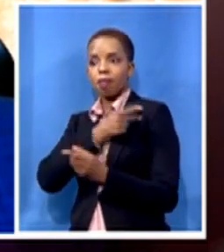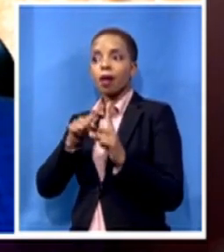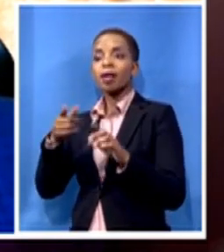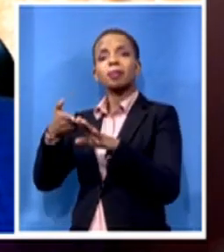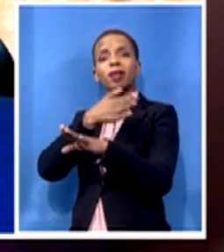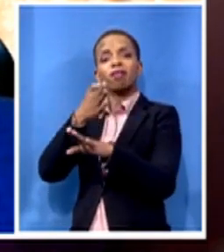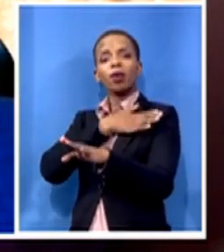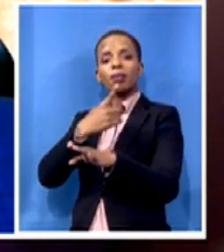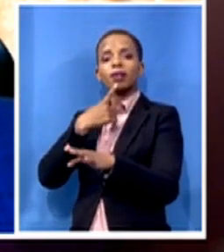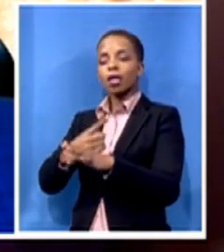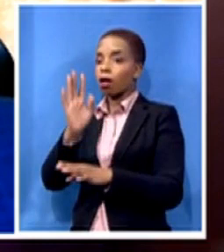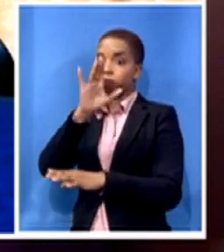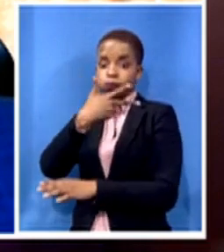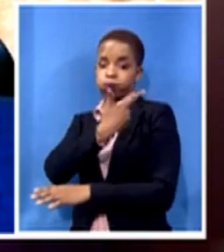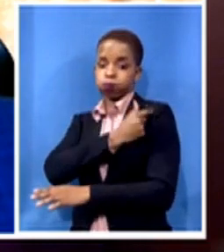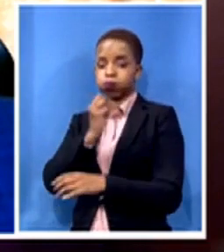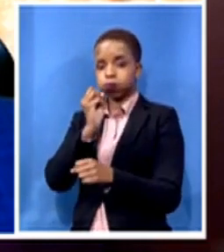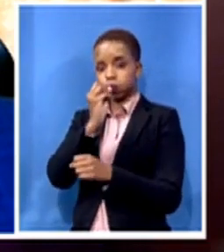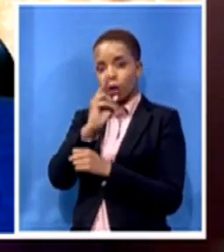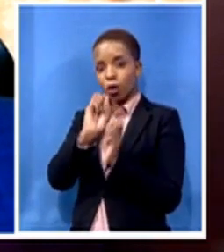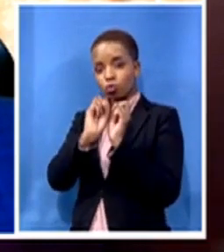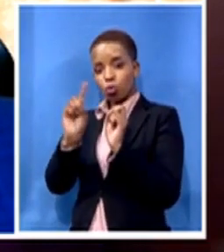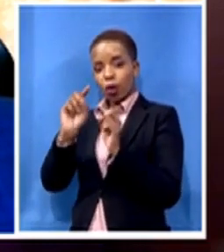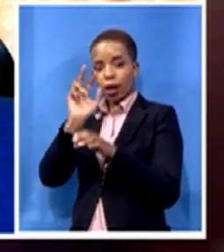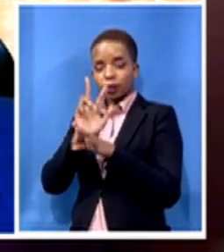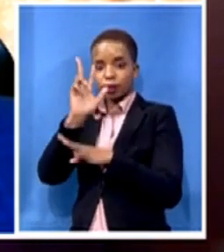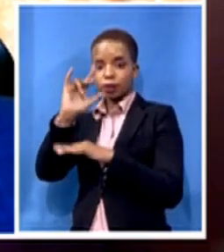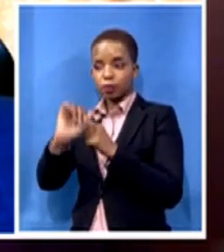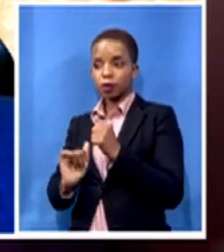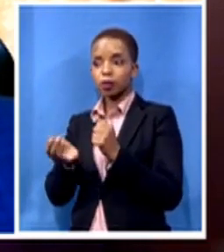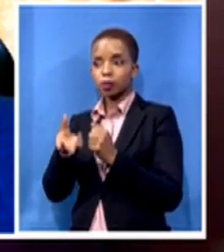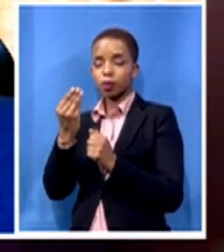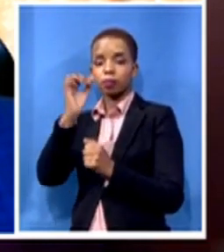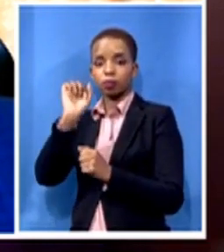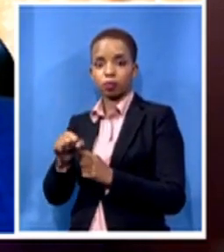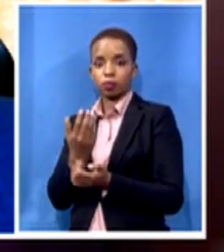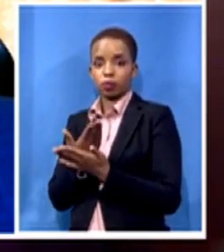this mutation affect the race for a vaccine?